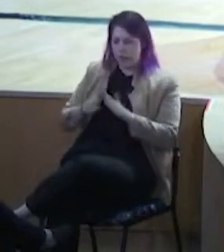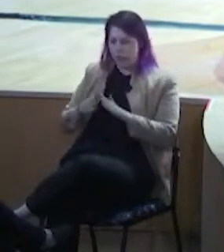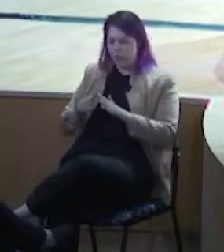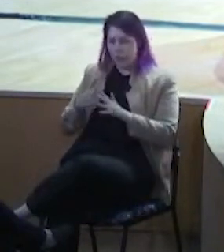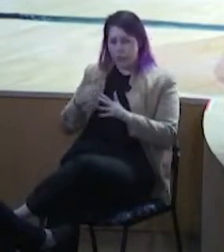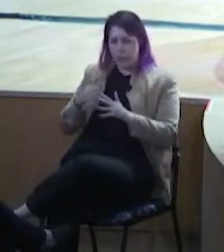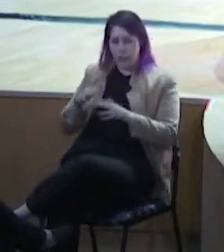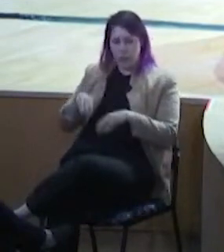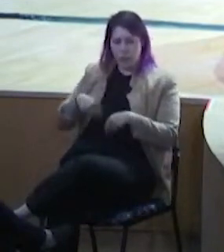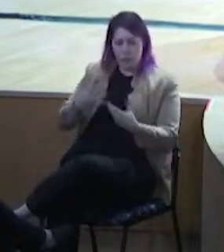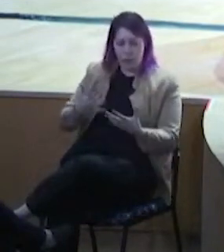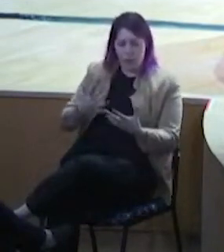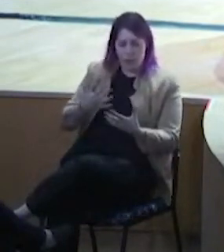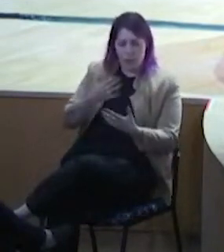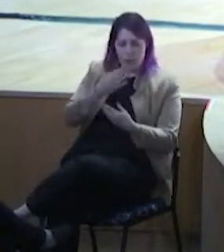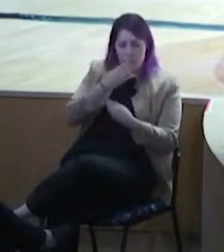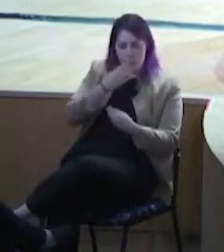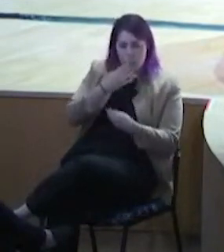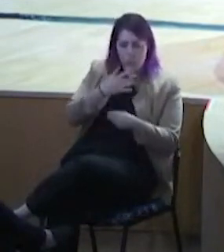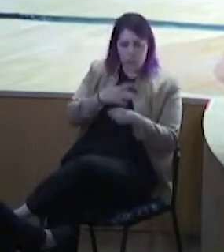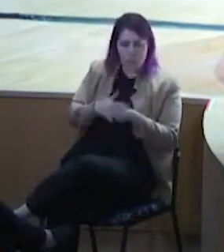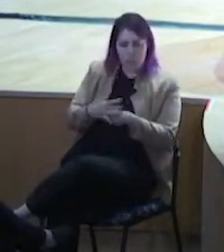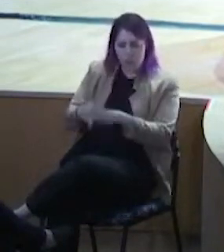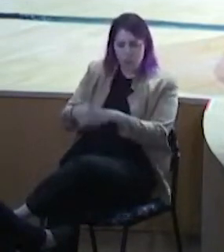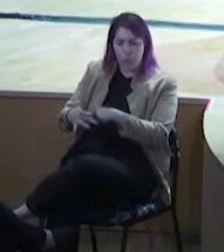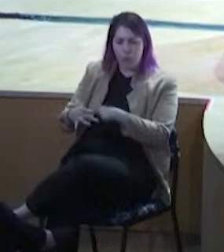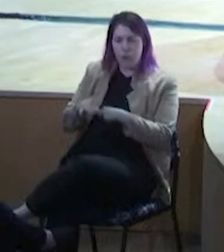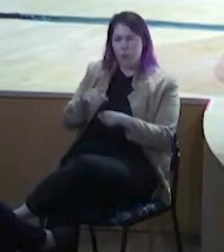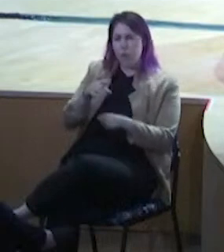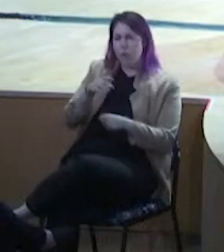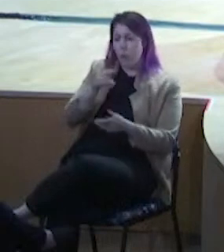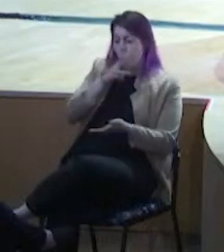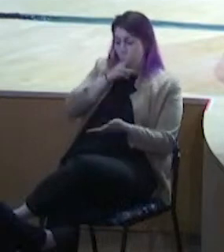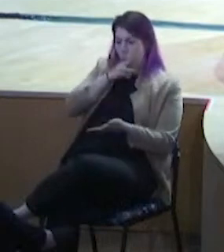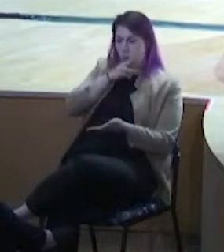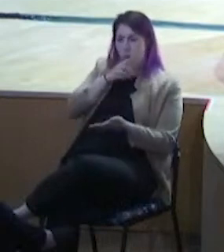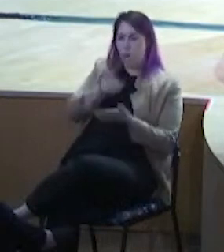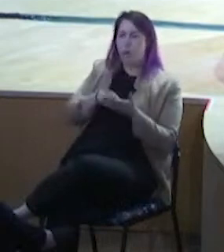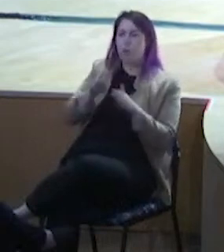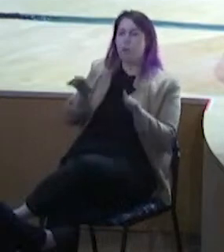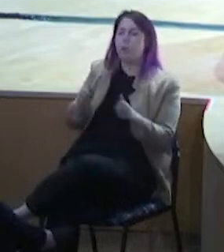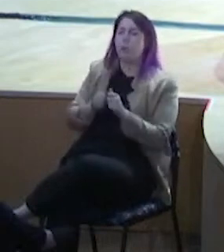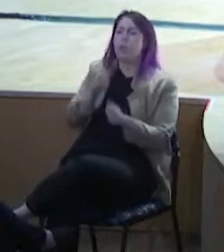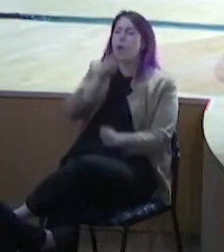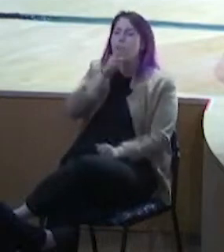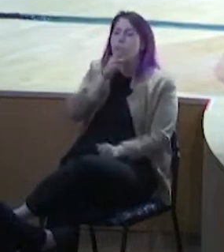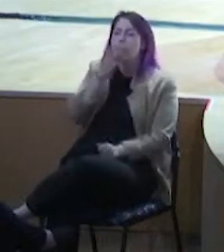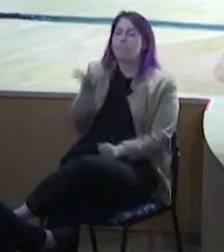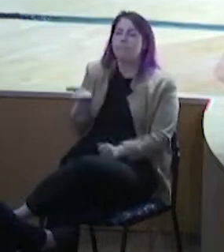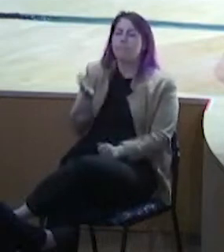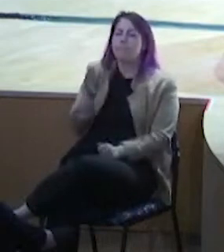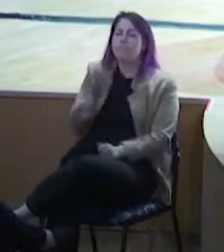food. The water, what are we doing with water?